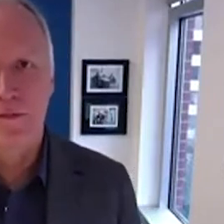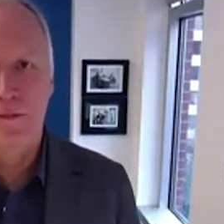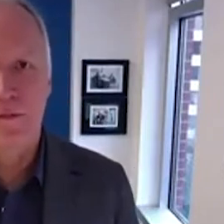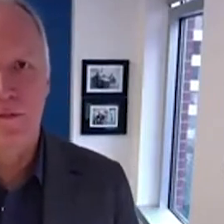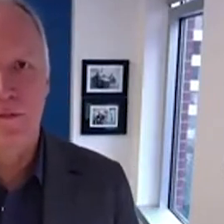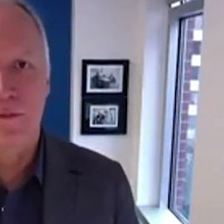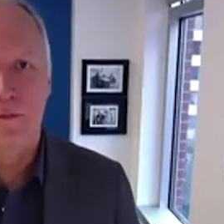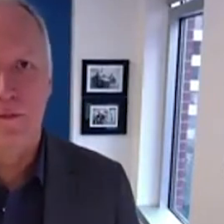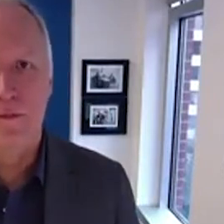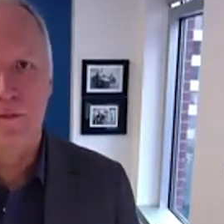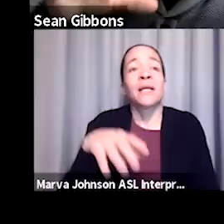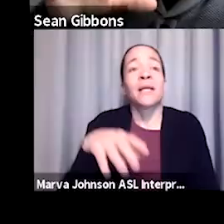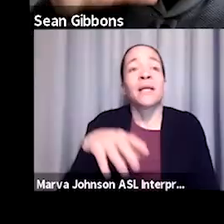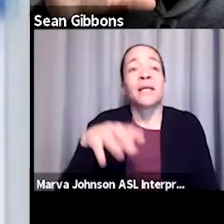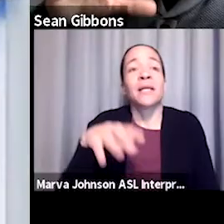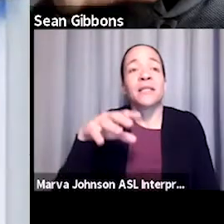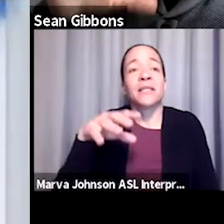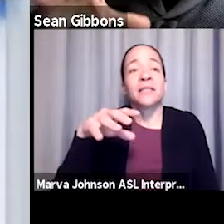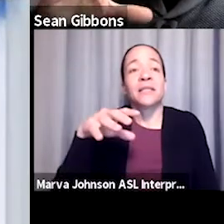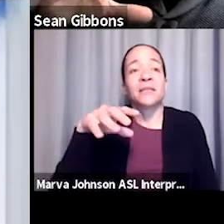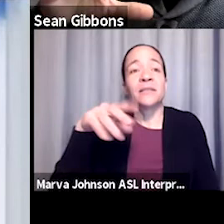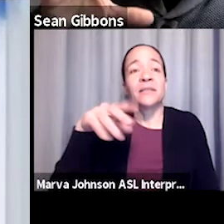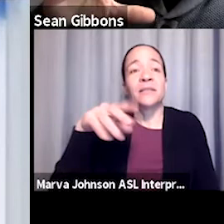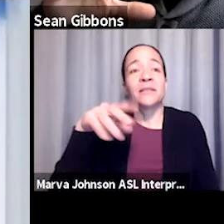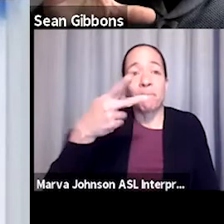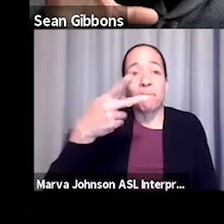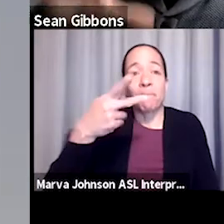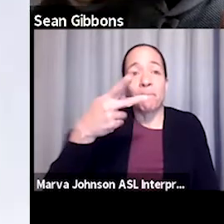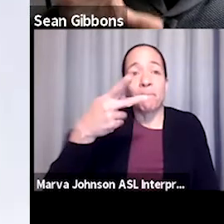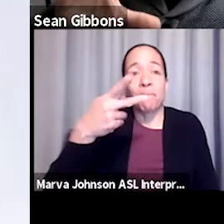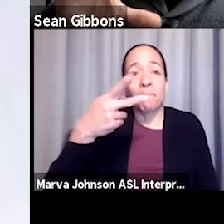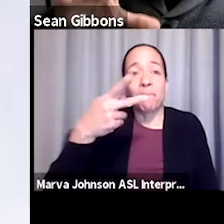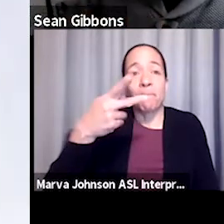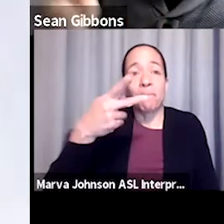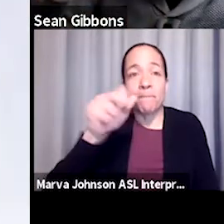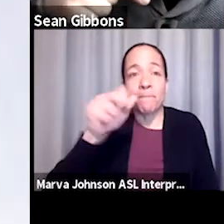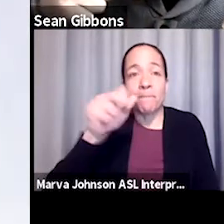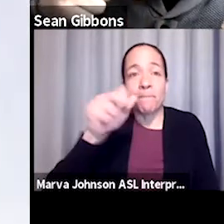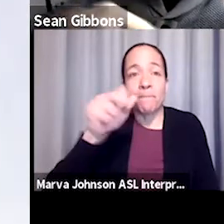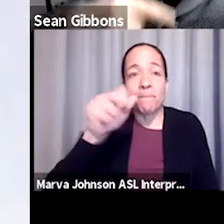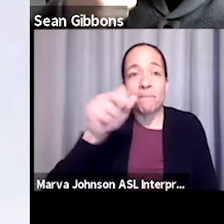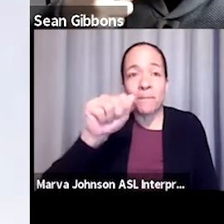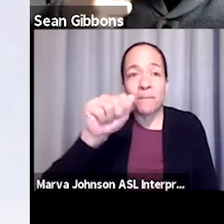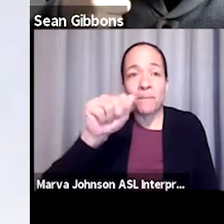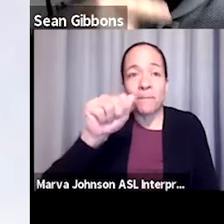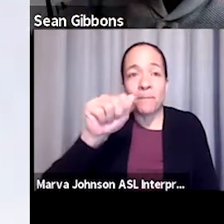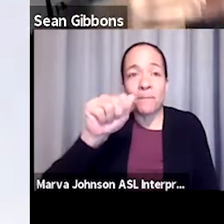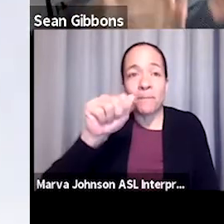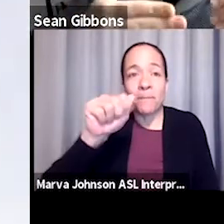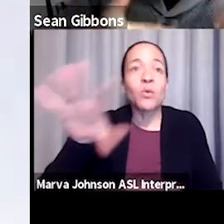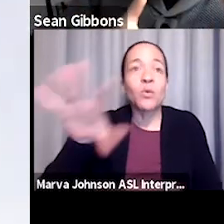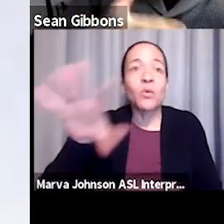Brady Bunch just for a quick minute, but we're going to remedy that as Pete takes over the deck. I'm going to get out of the way. I'll be back for Q&A, and I'll see you all on the other